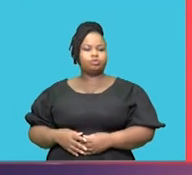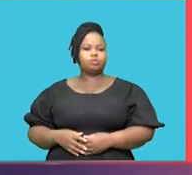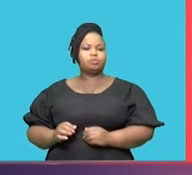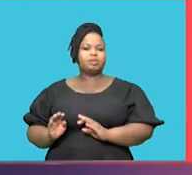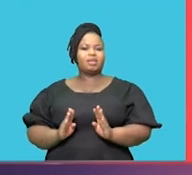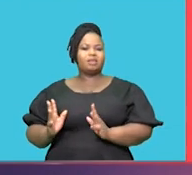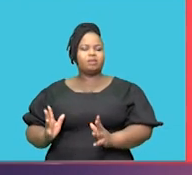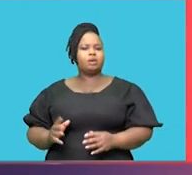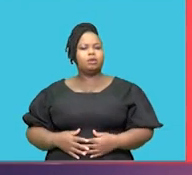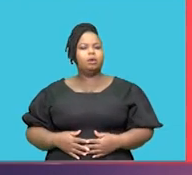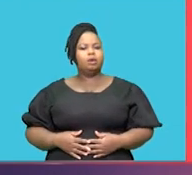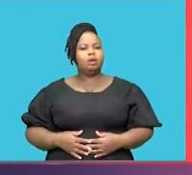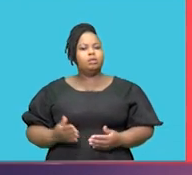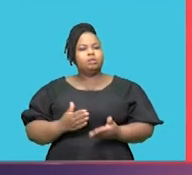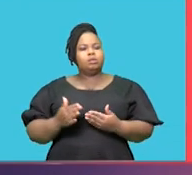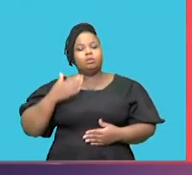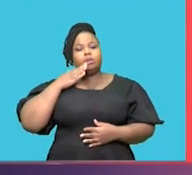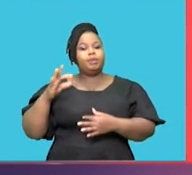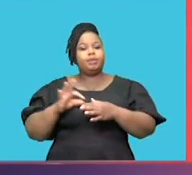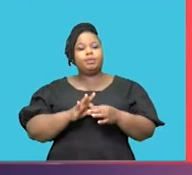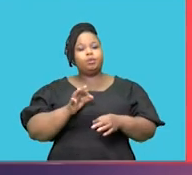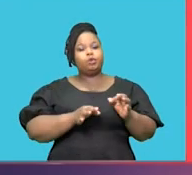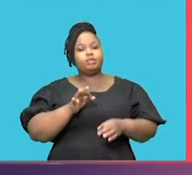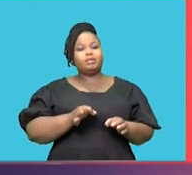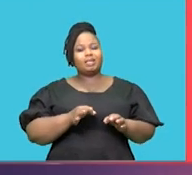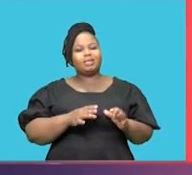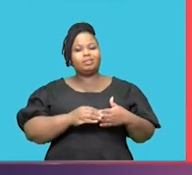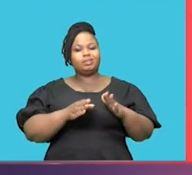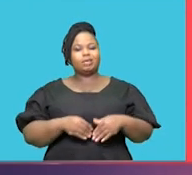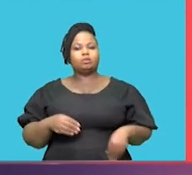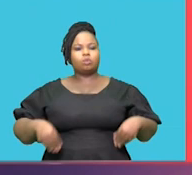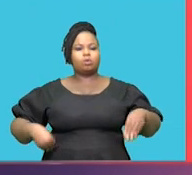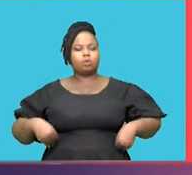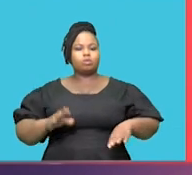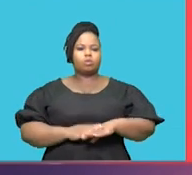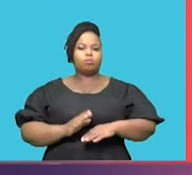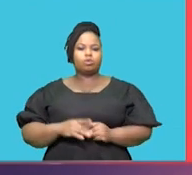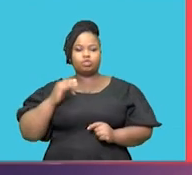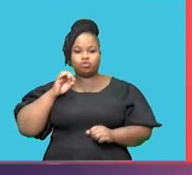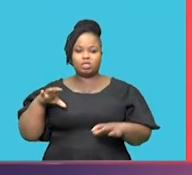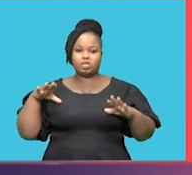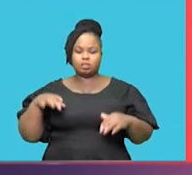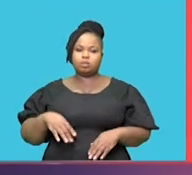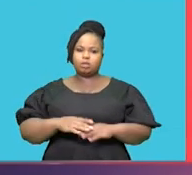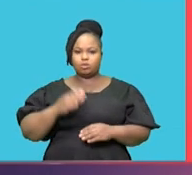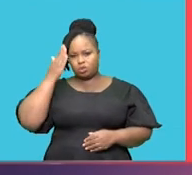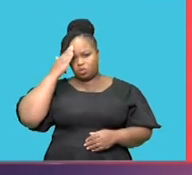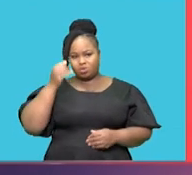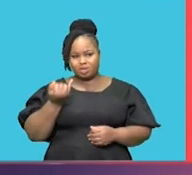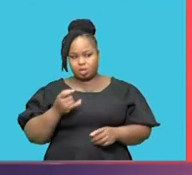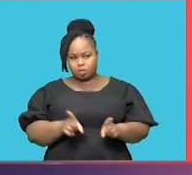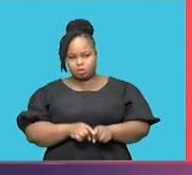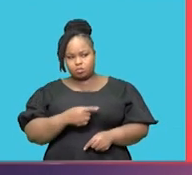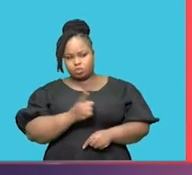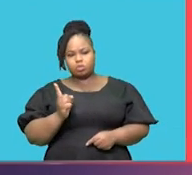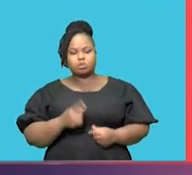behavior. Those close to political leaders will get richer and more corrupt because they will know that, like them, they are immune